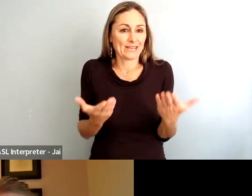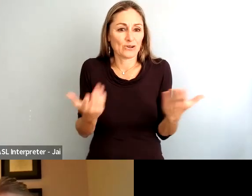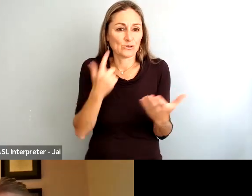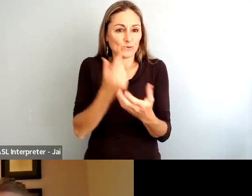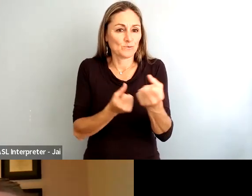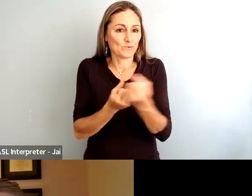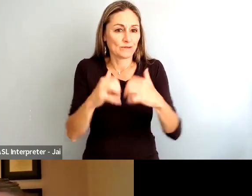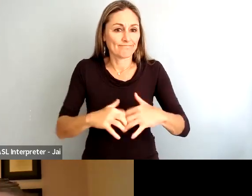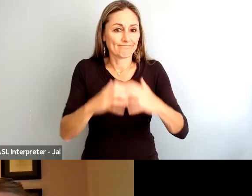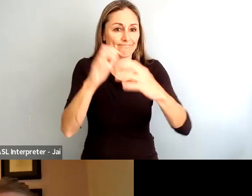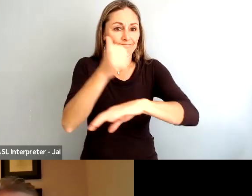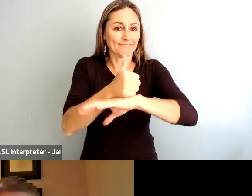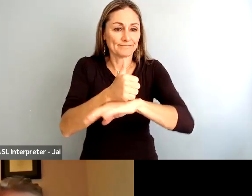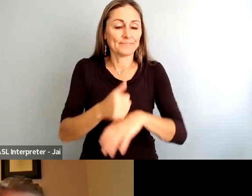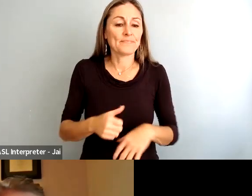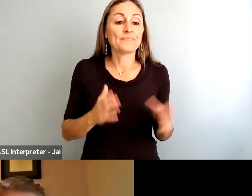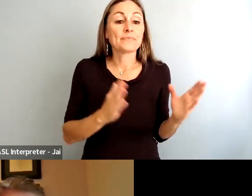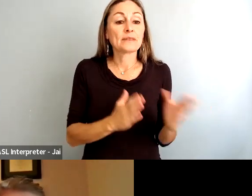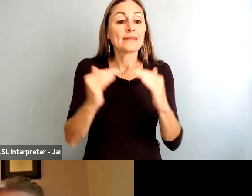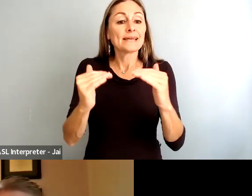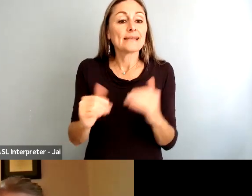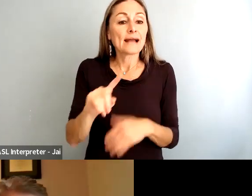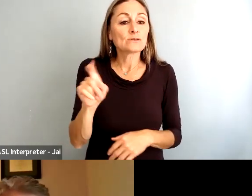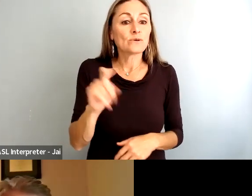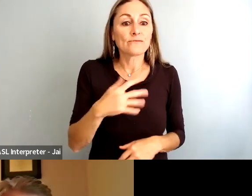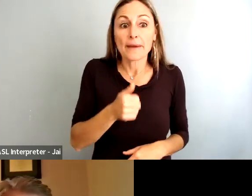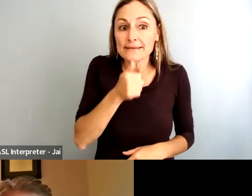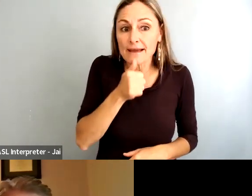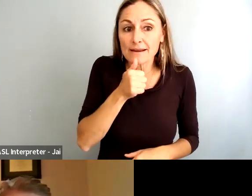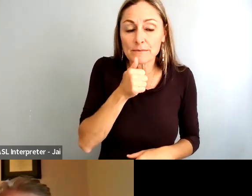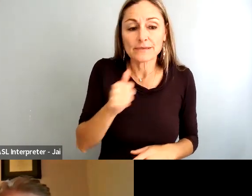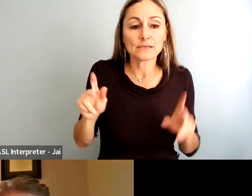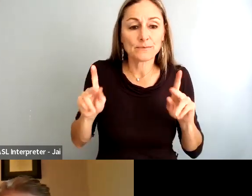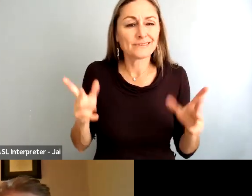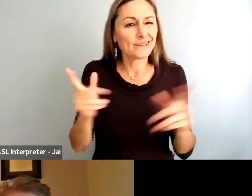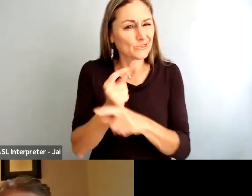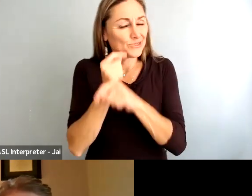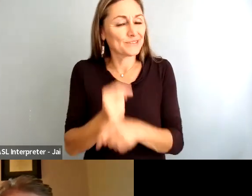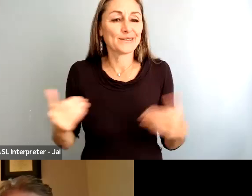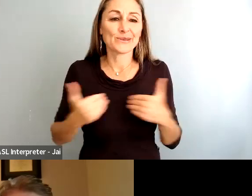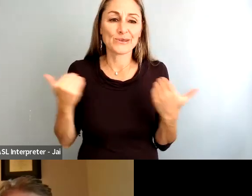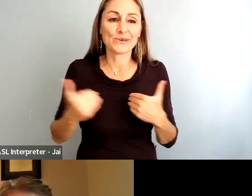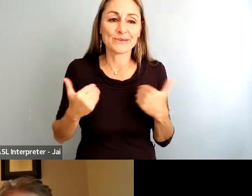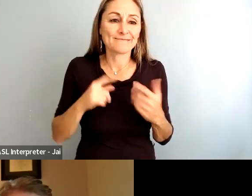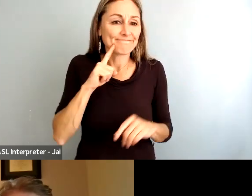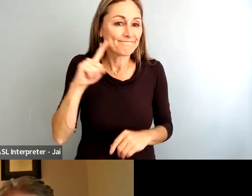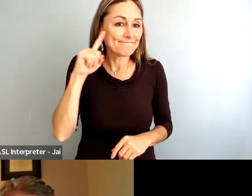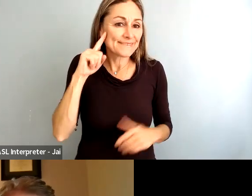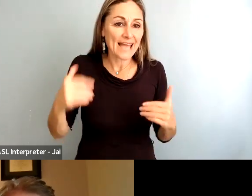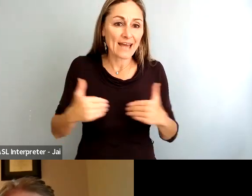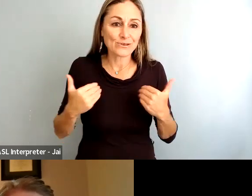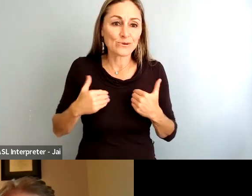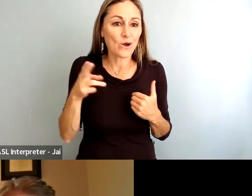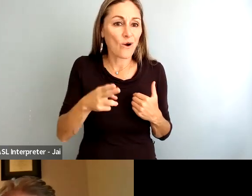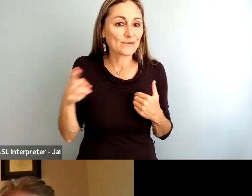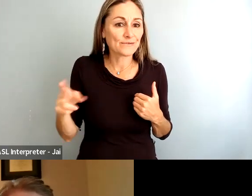Great. And the next question is from an anonymous attendee, just said, traditionally youth who are deaf and hard of hearing